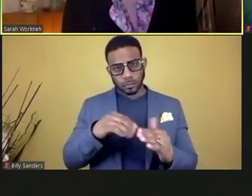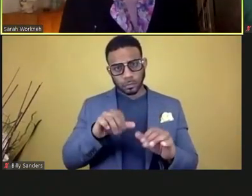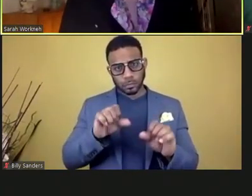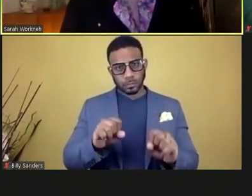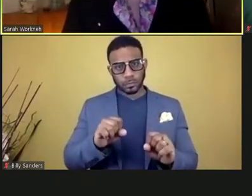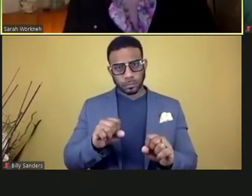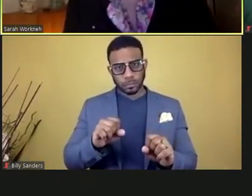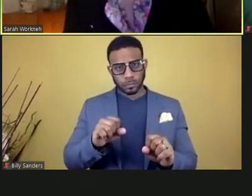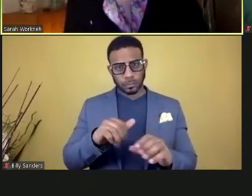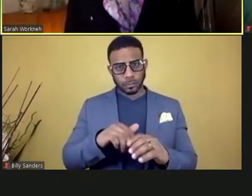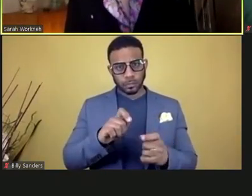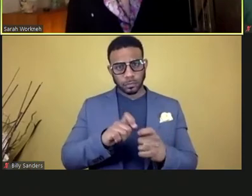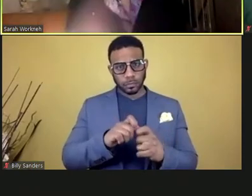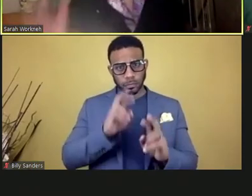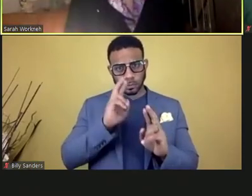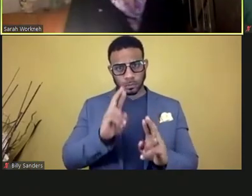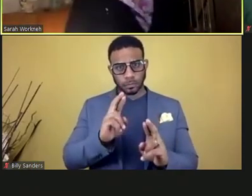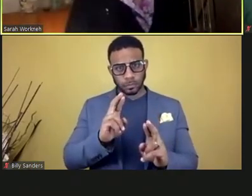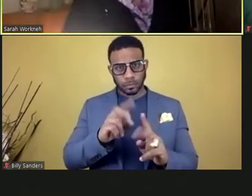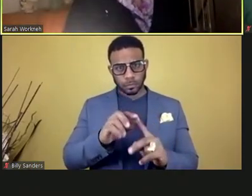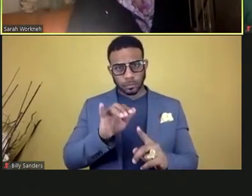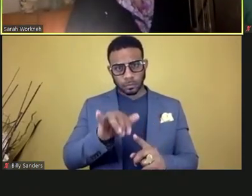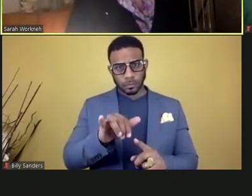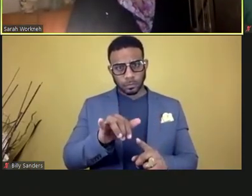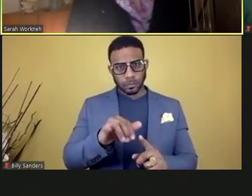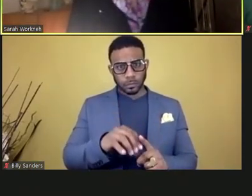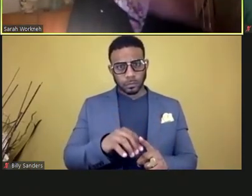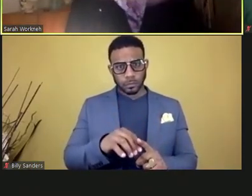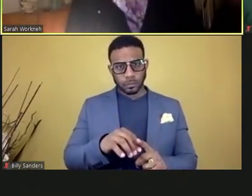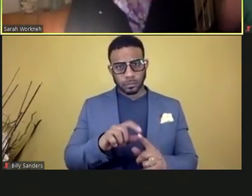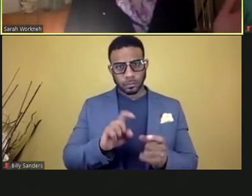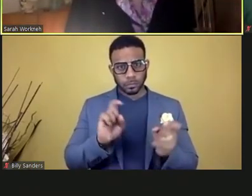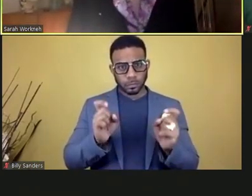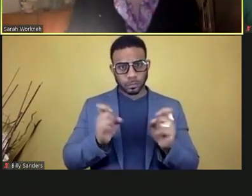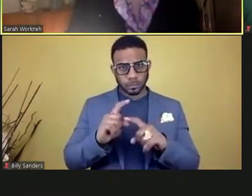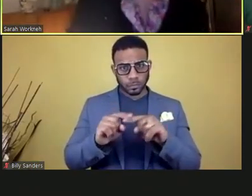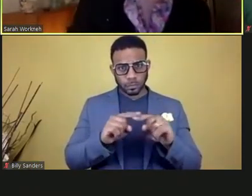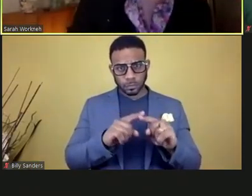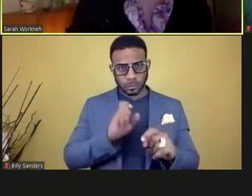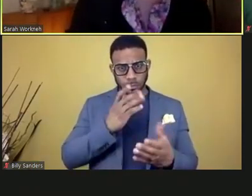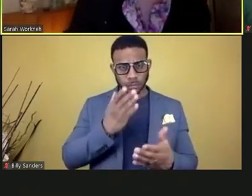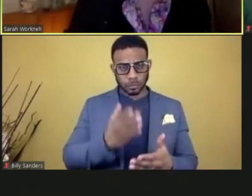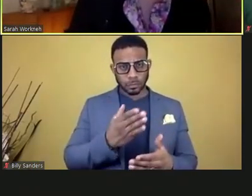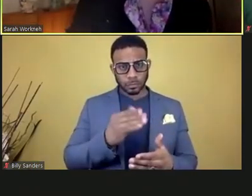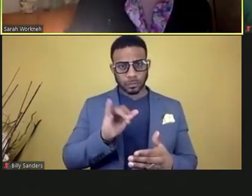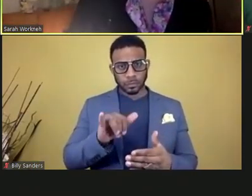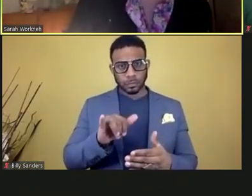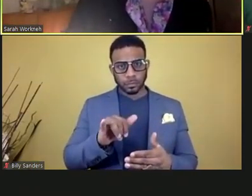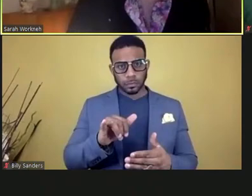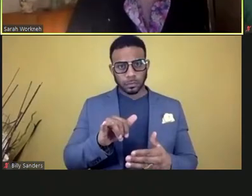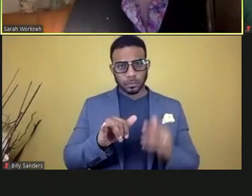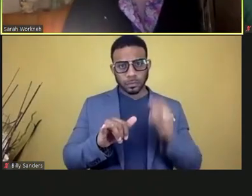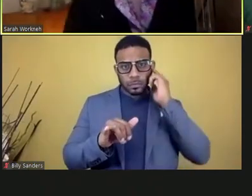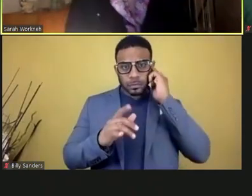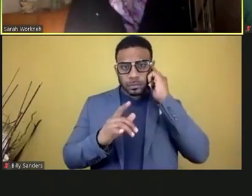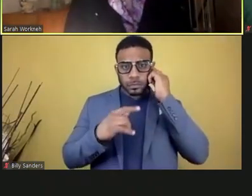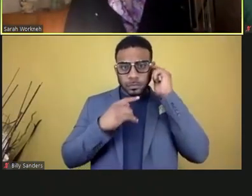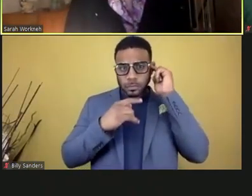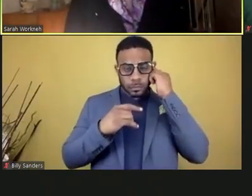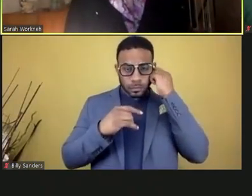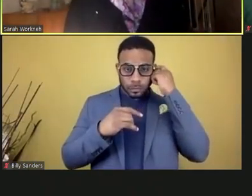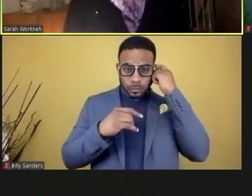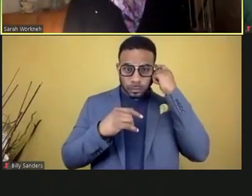potential in certain respects in that to change the conditions that are there. And so that, you know, it's a